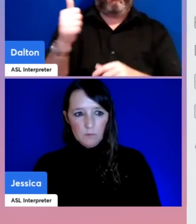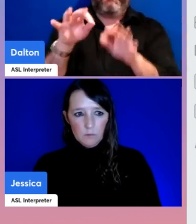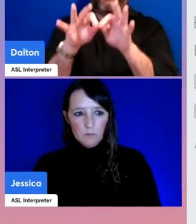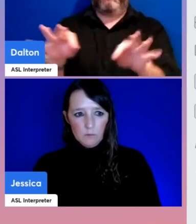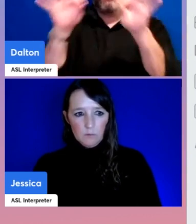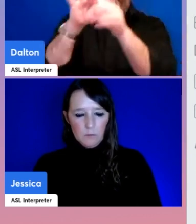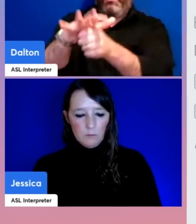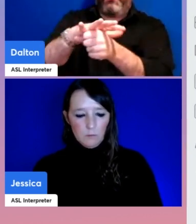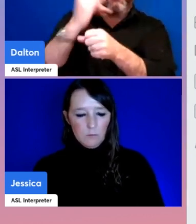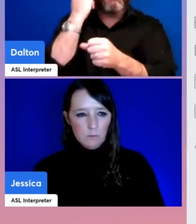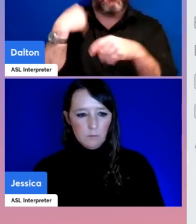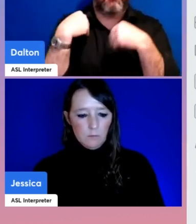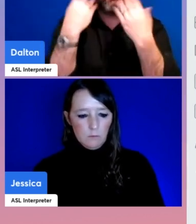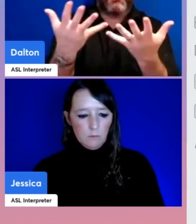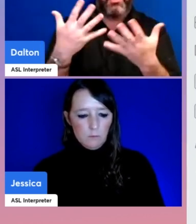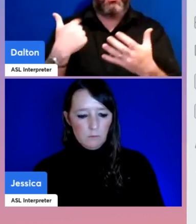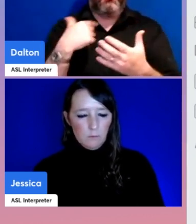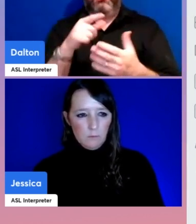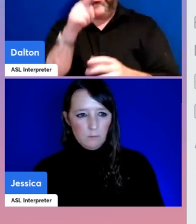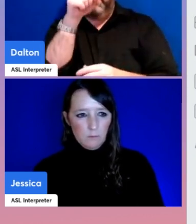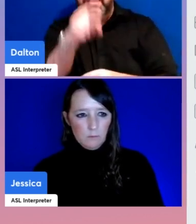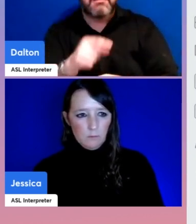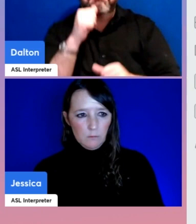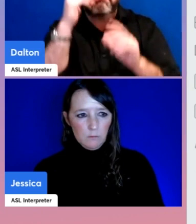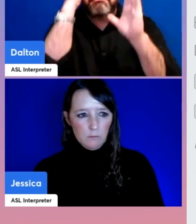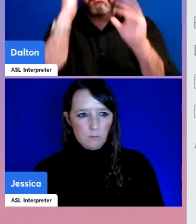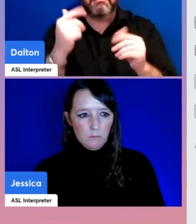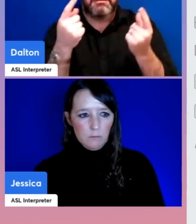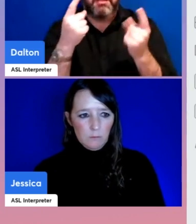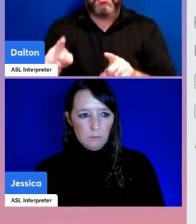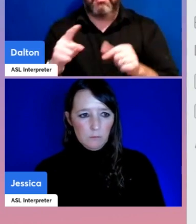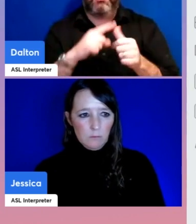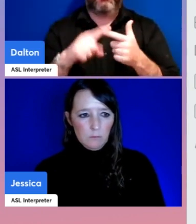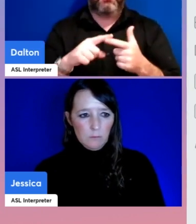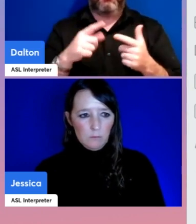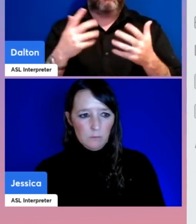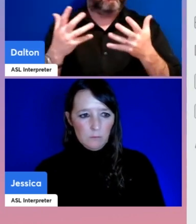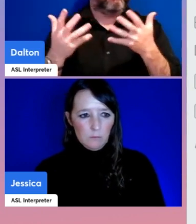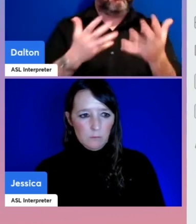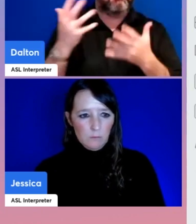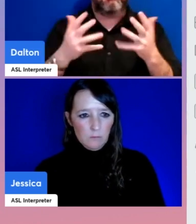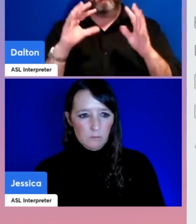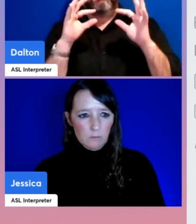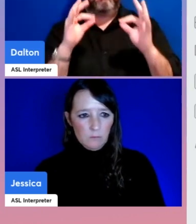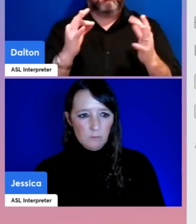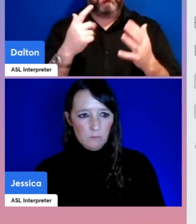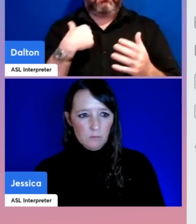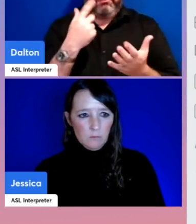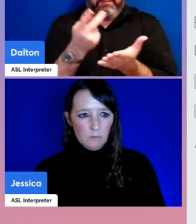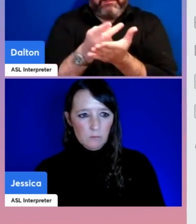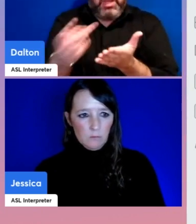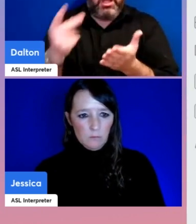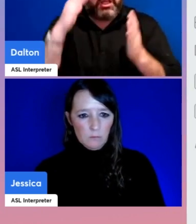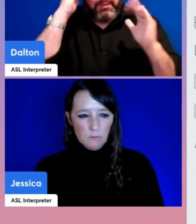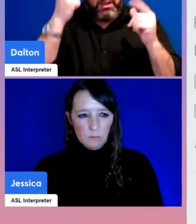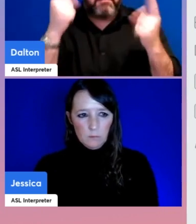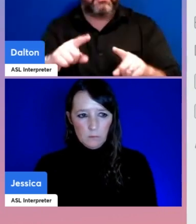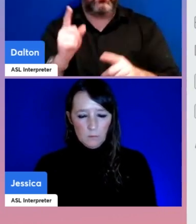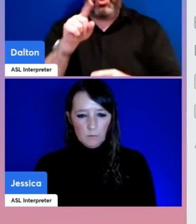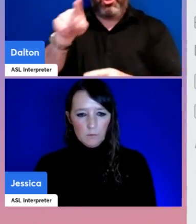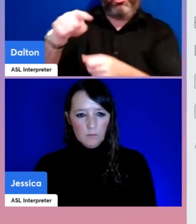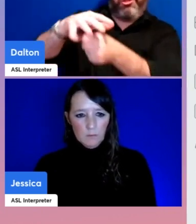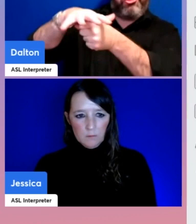provide a location that I don't expect to be allowed, I'm expecting a failure in the location